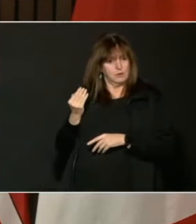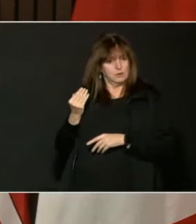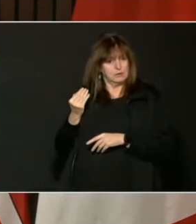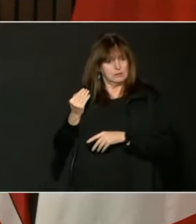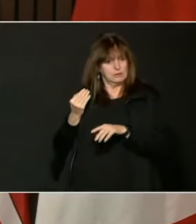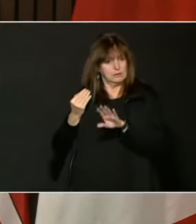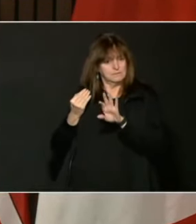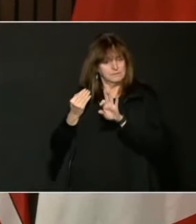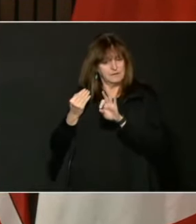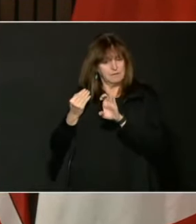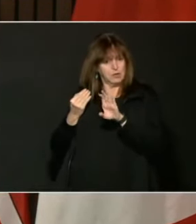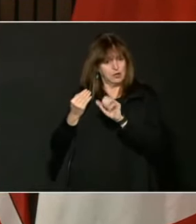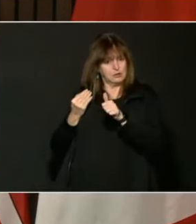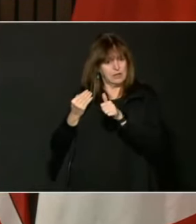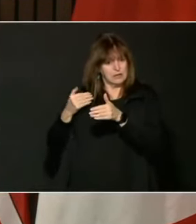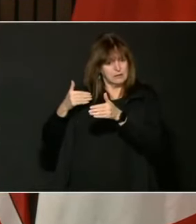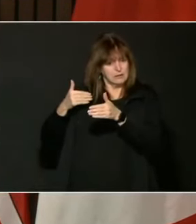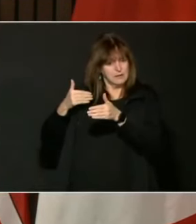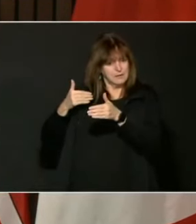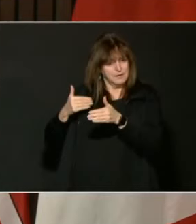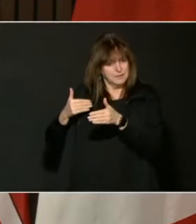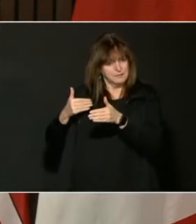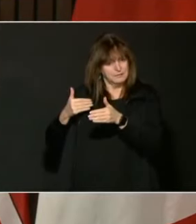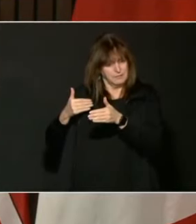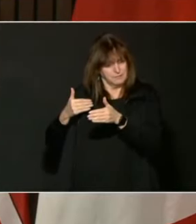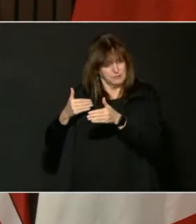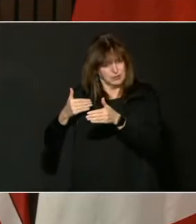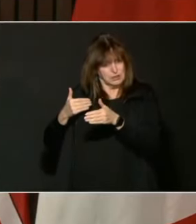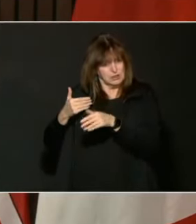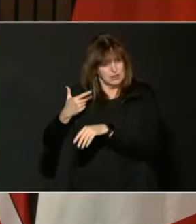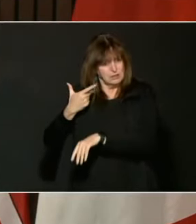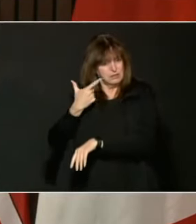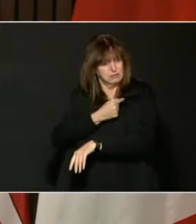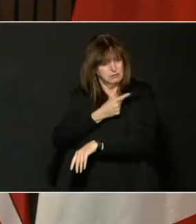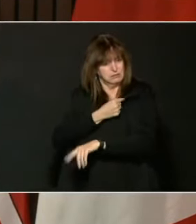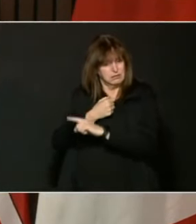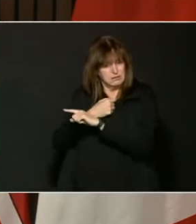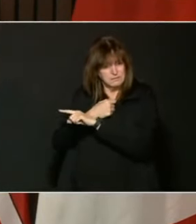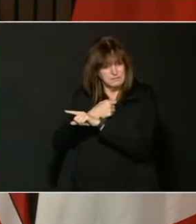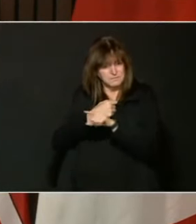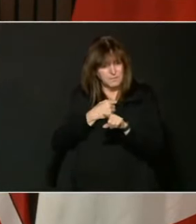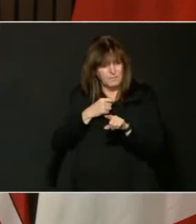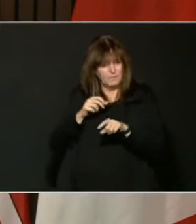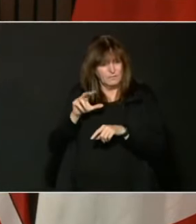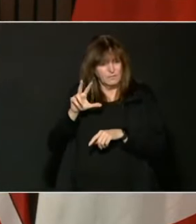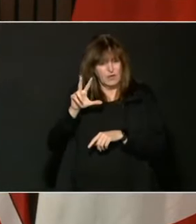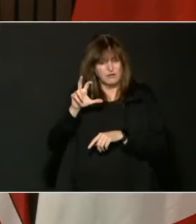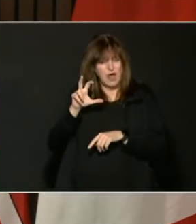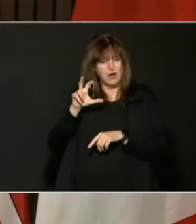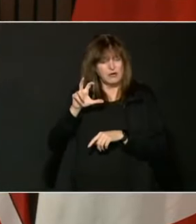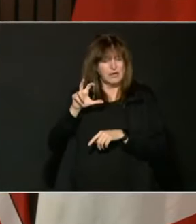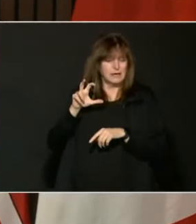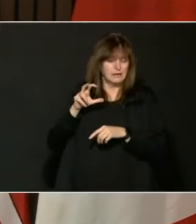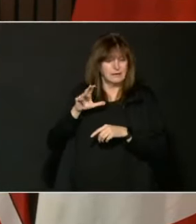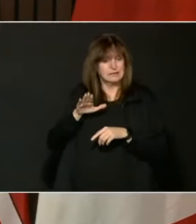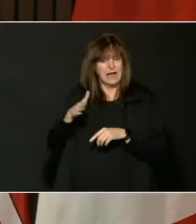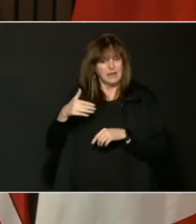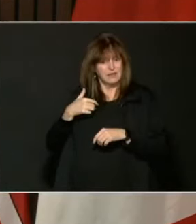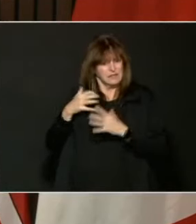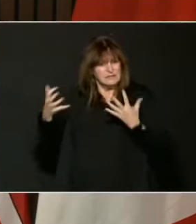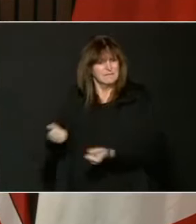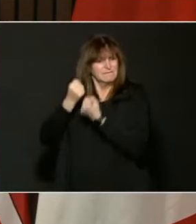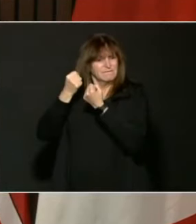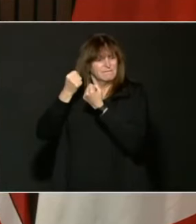can save more lives, further reduce hospitalizations and intensive care unit admissions, and keep kids at school if we